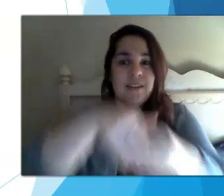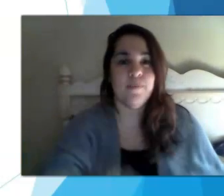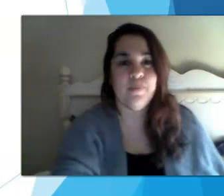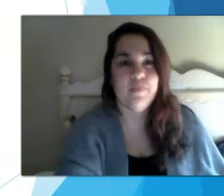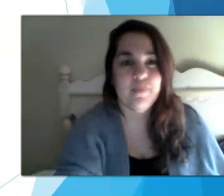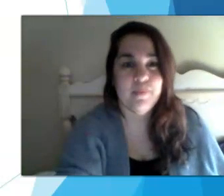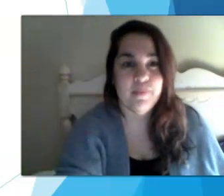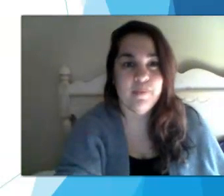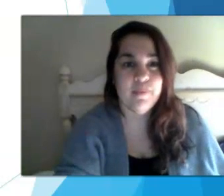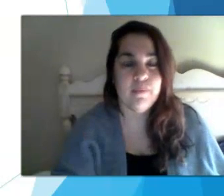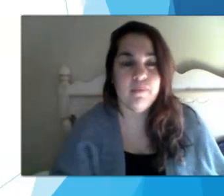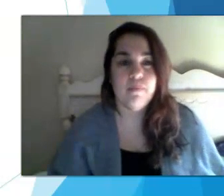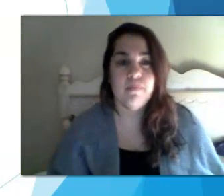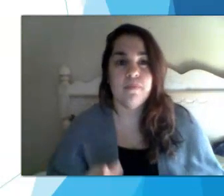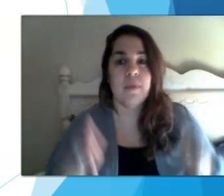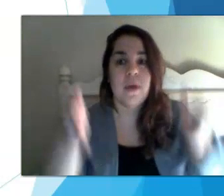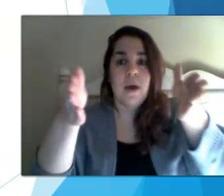In.